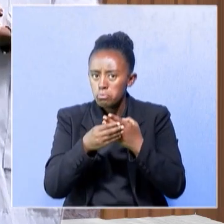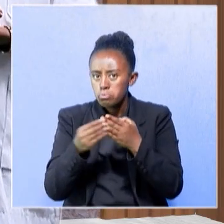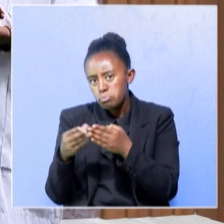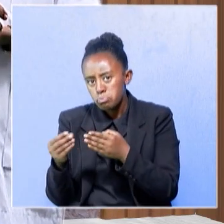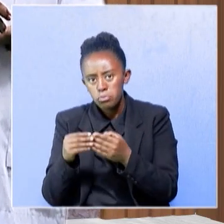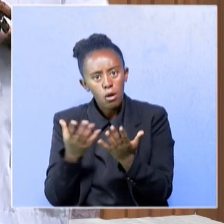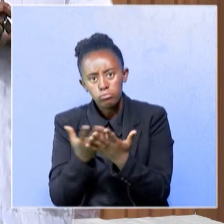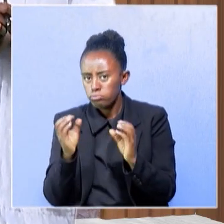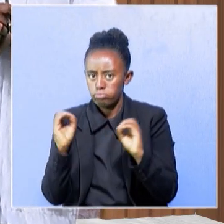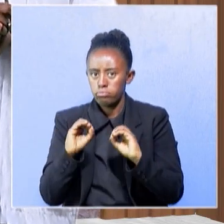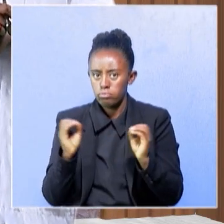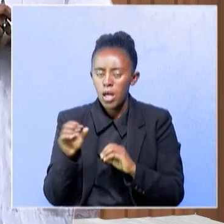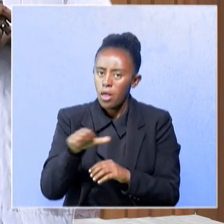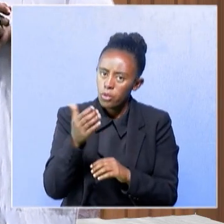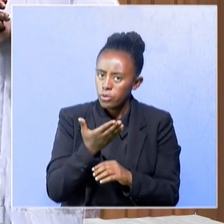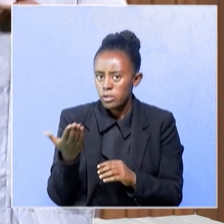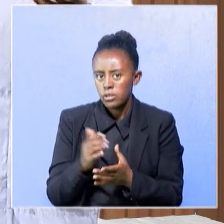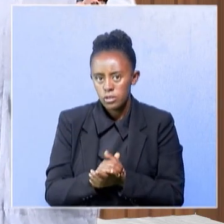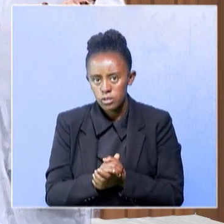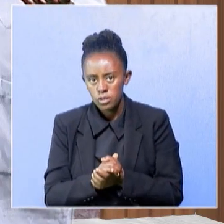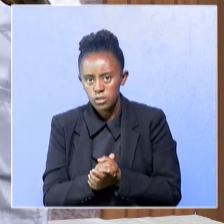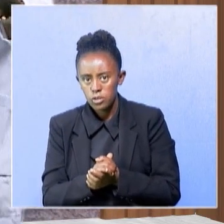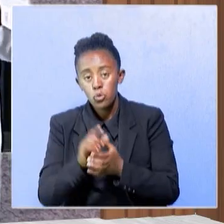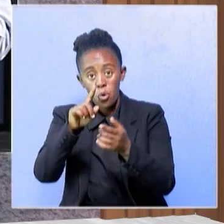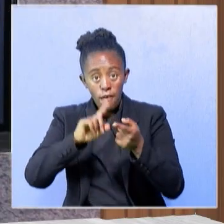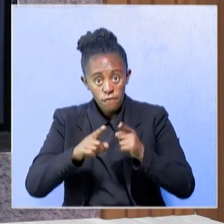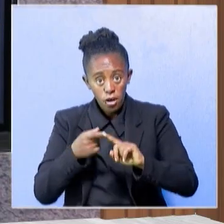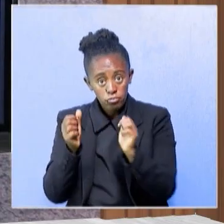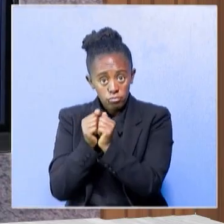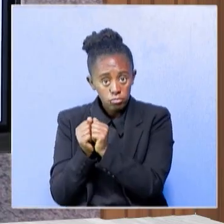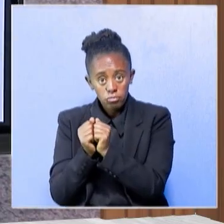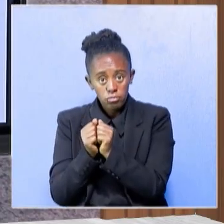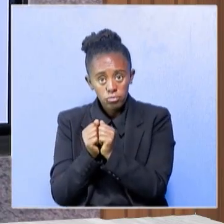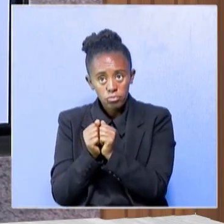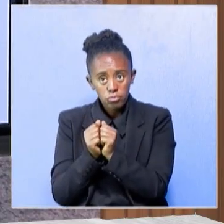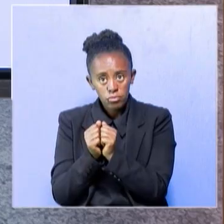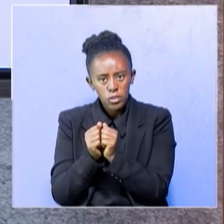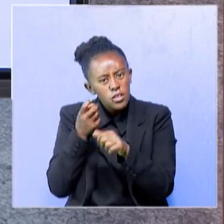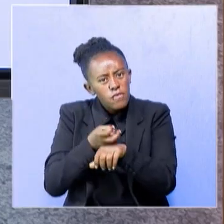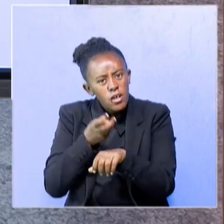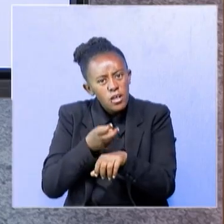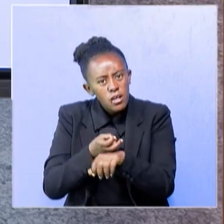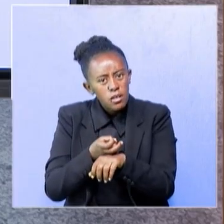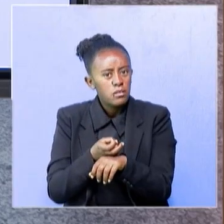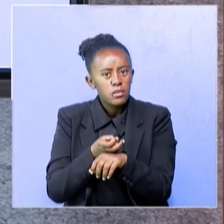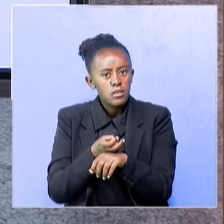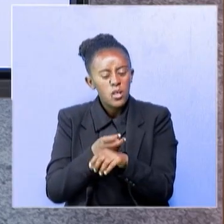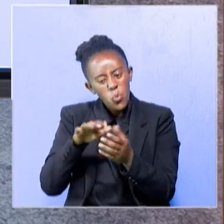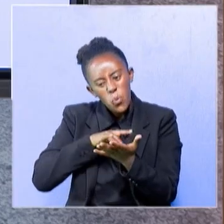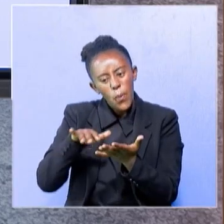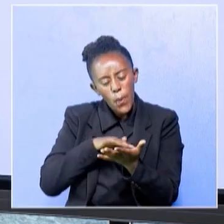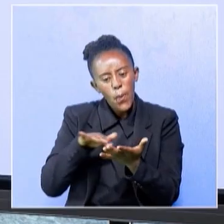or money. You see, among your friends, there are some students who do have difficulty of